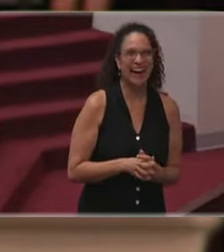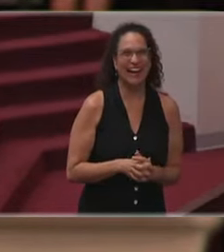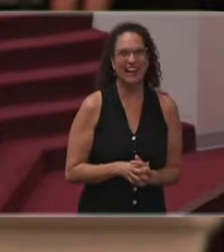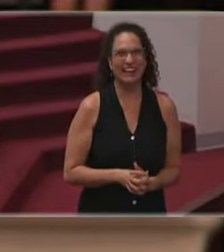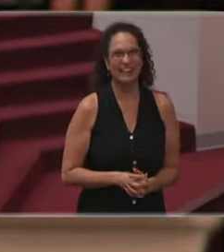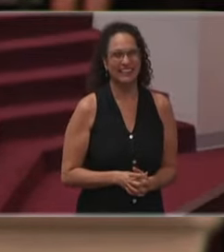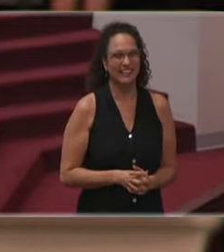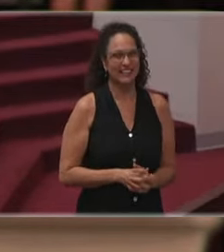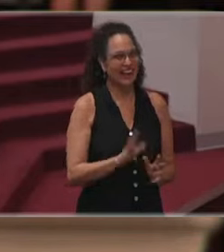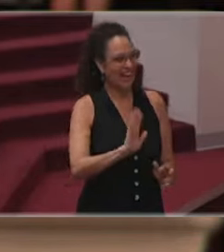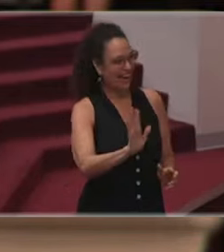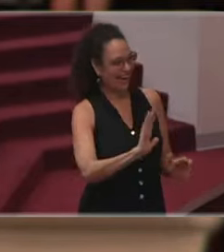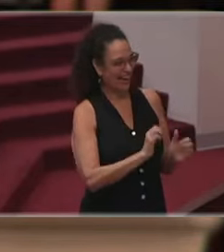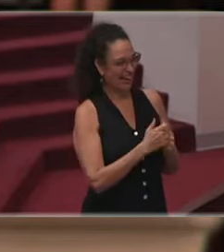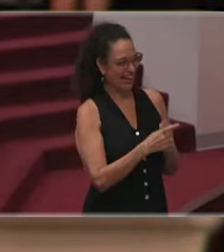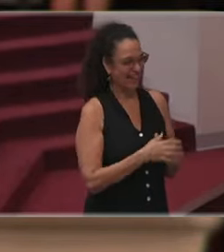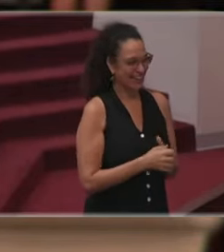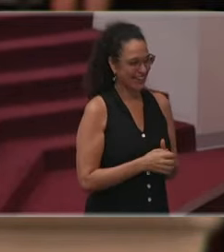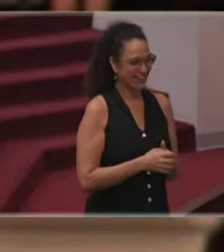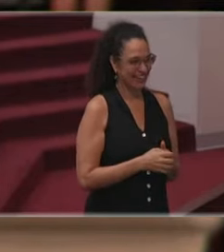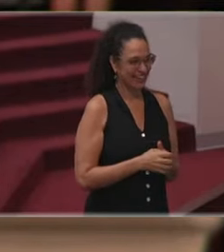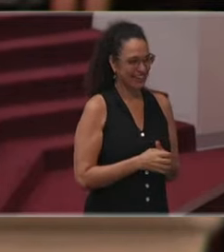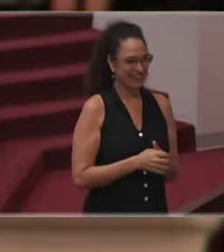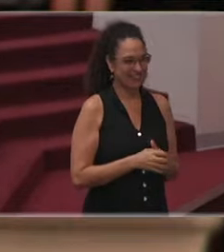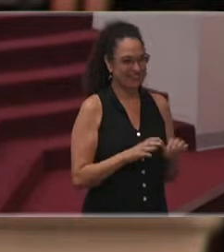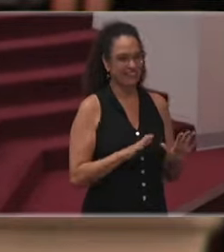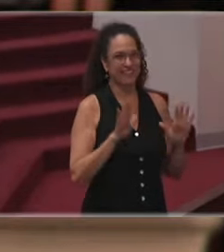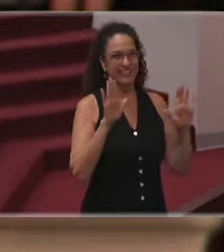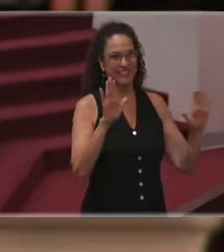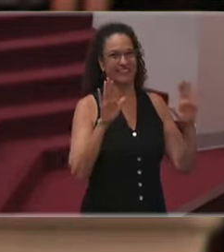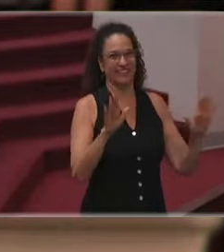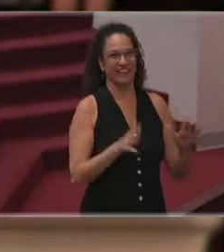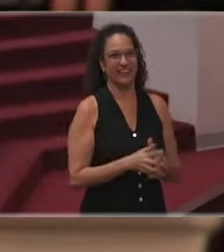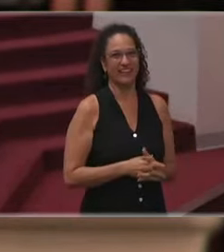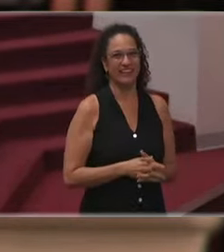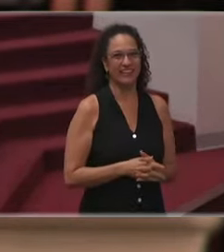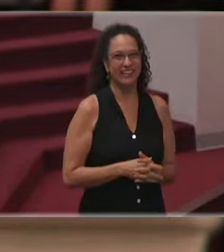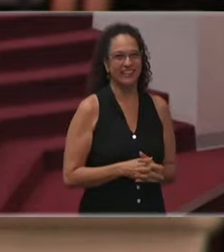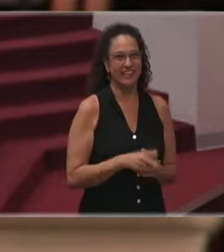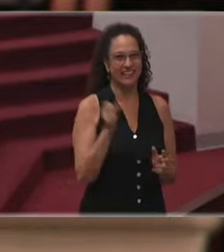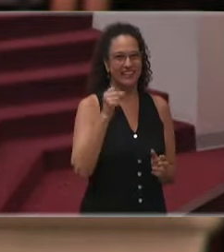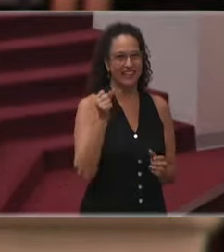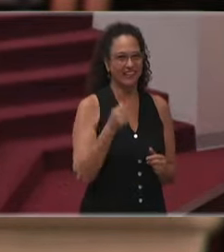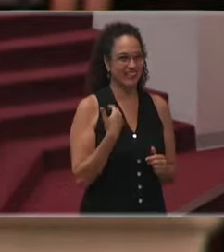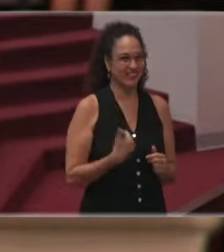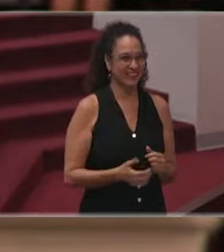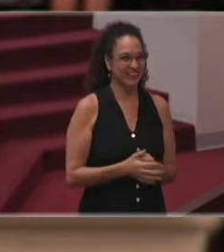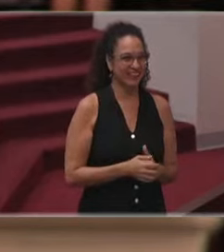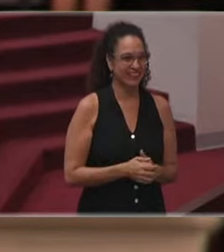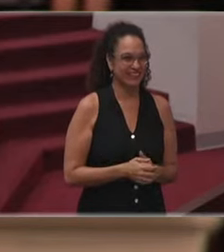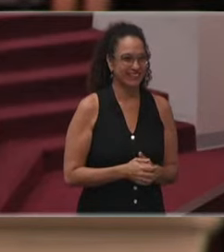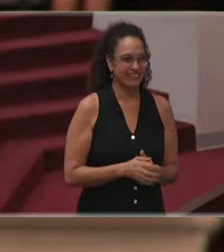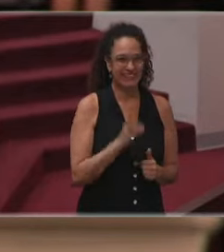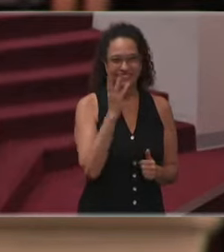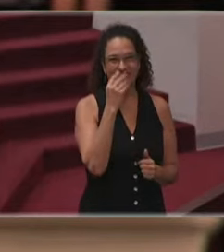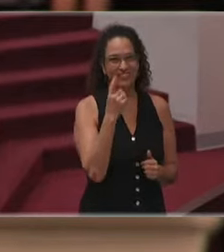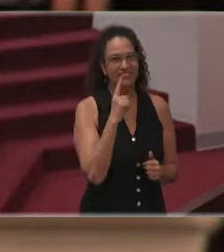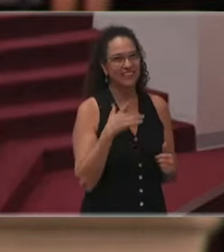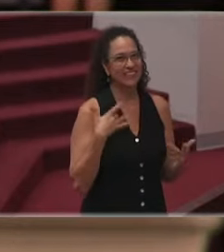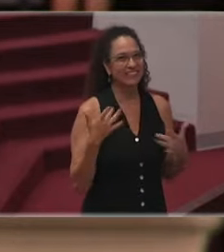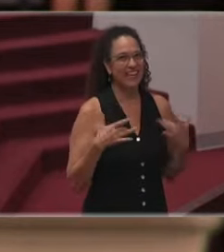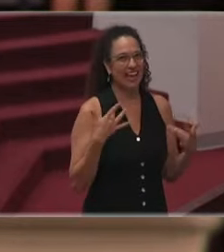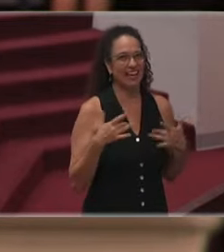Right? What? Hey, how you doing? I'm doing extremely well. You're doing extremely well? Yes, I am. Well, lovely. We're so delighted to have